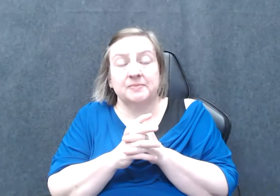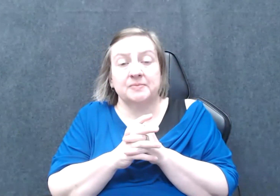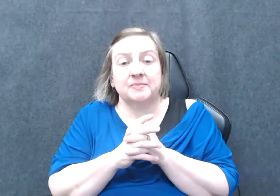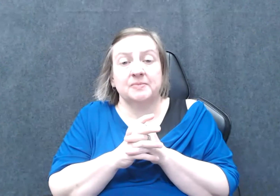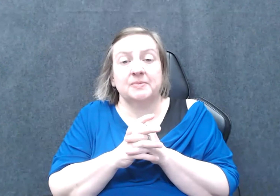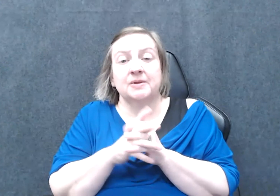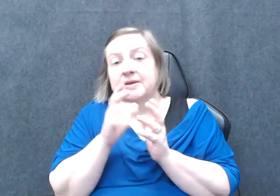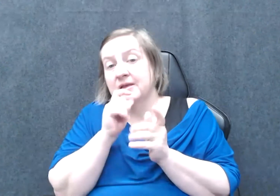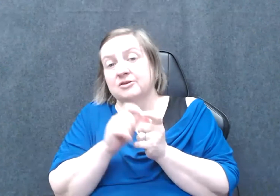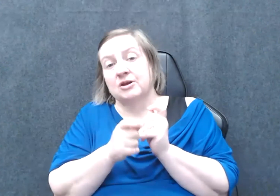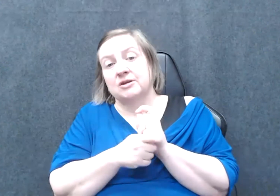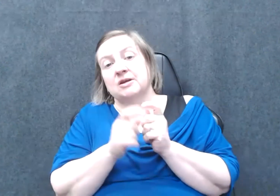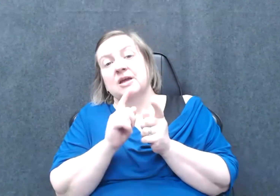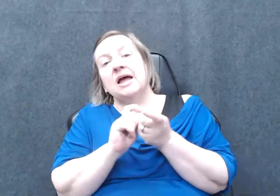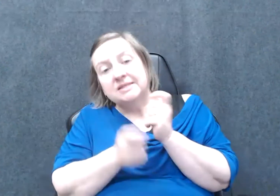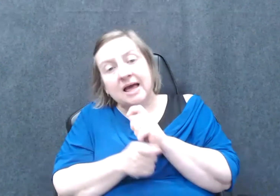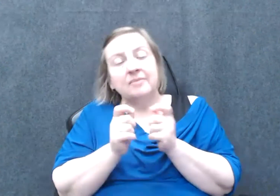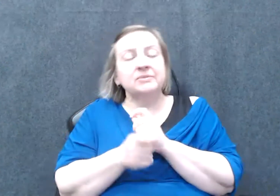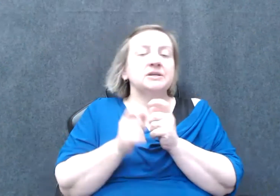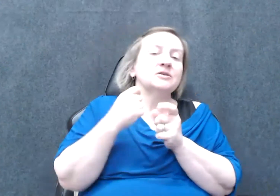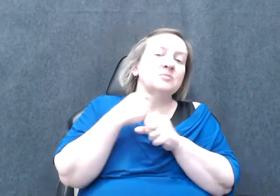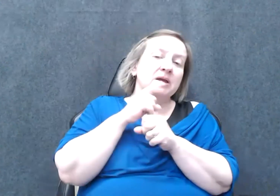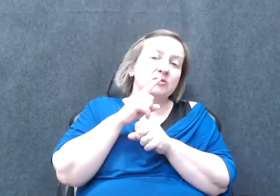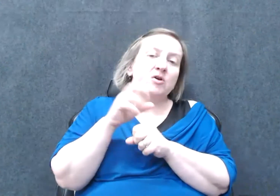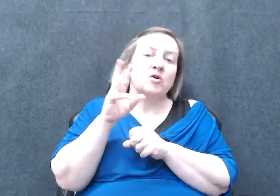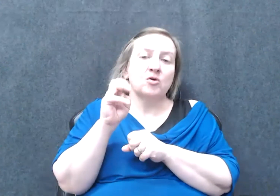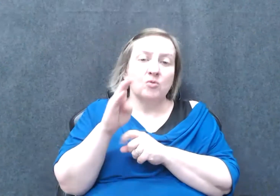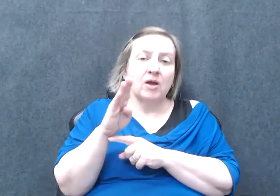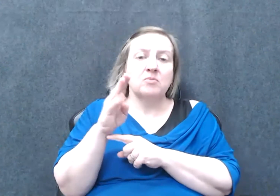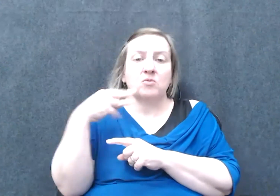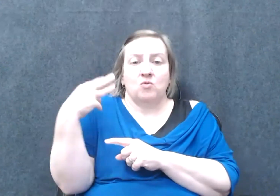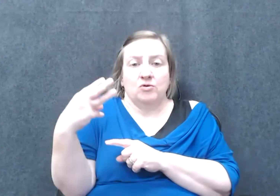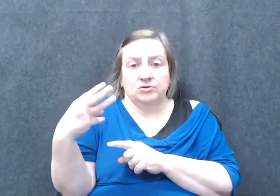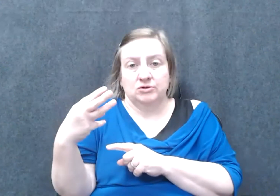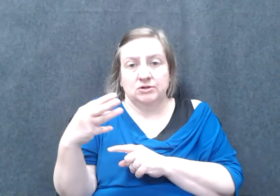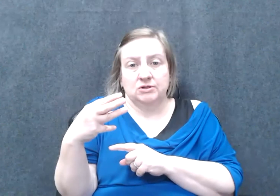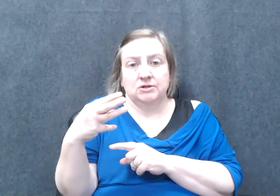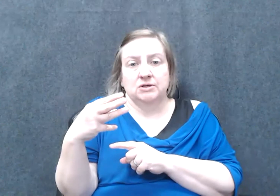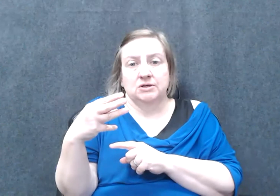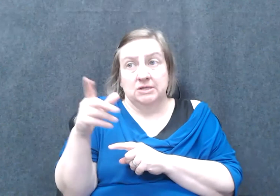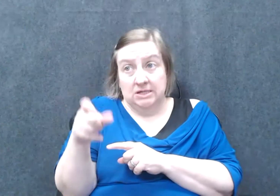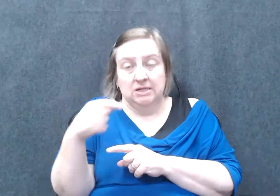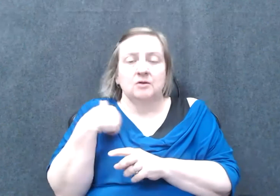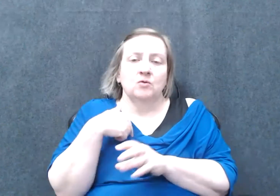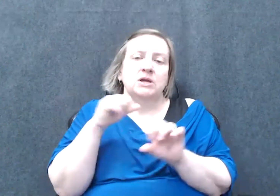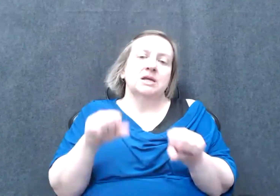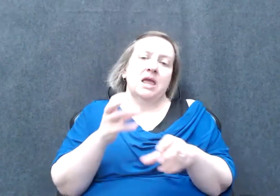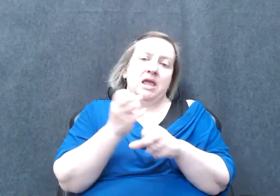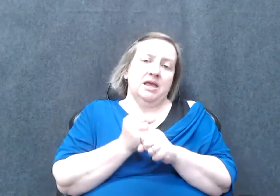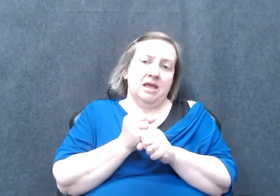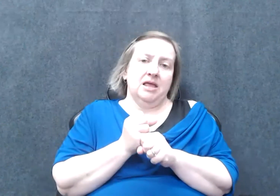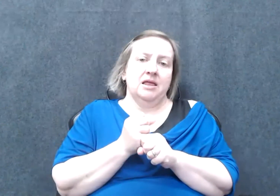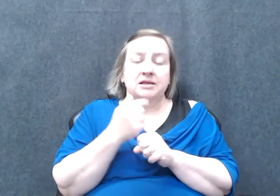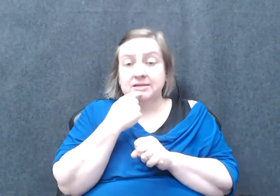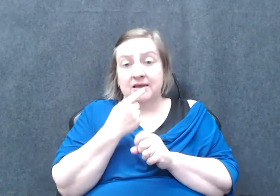not changed, but adapted to make sure that what Washington needs, we can get. And I can say from